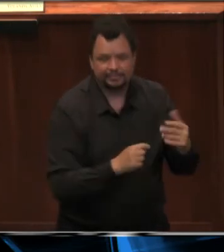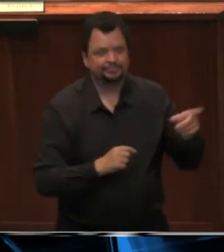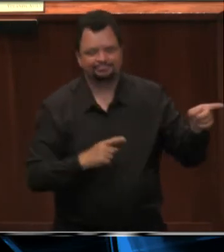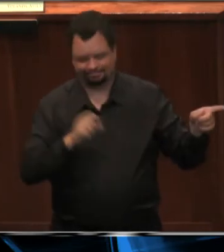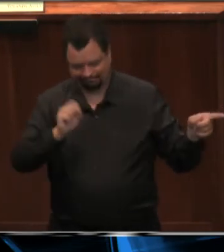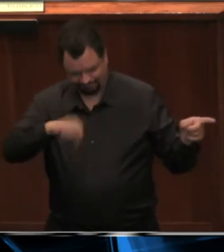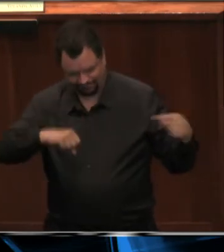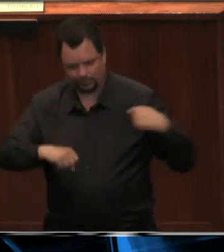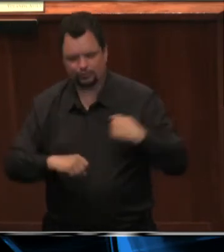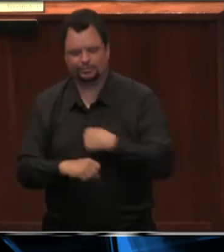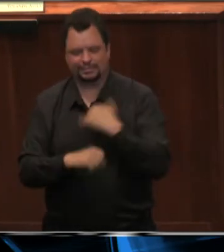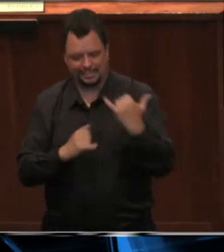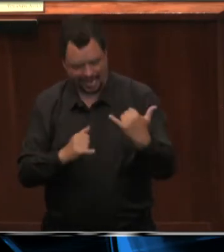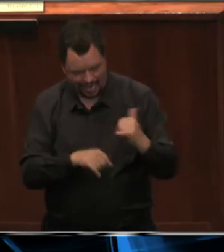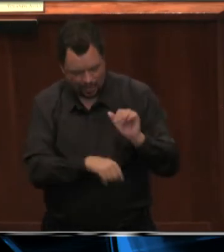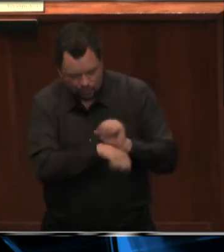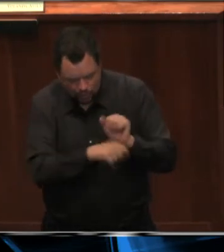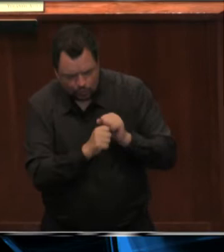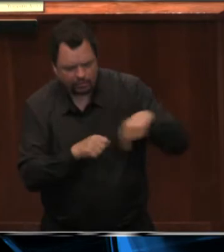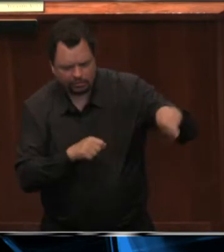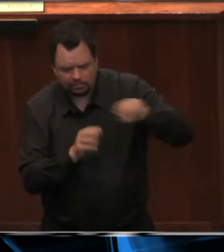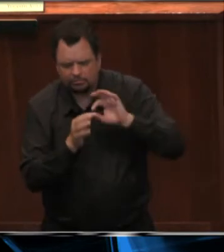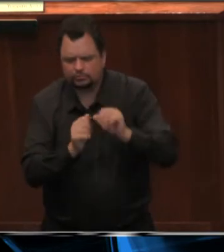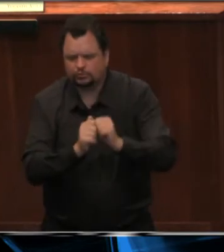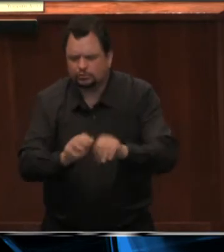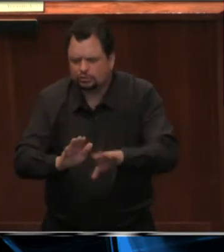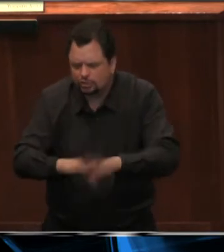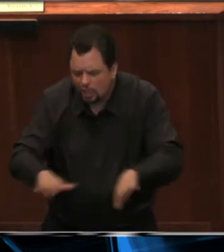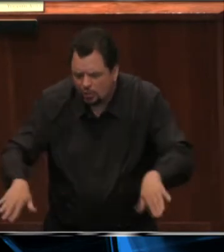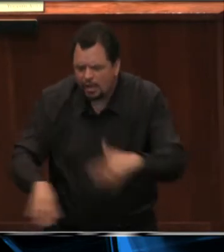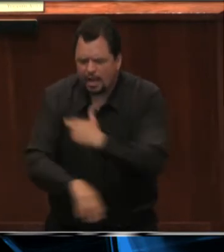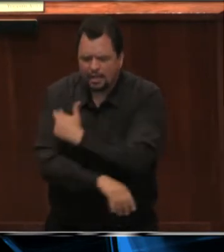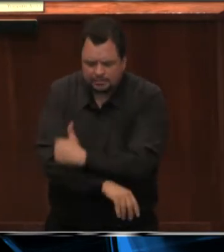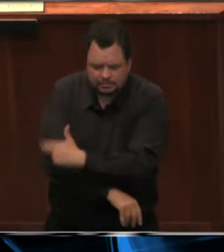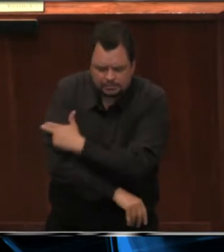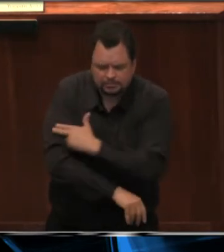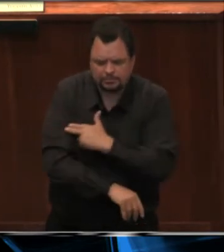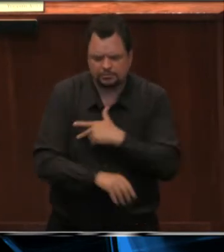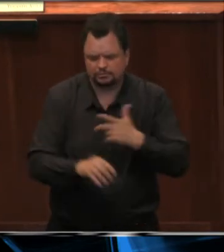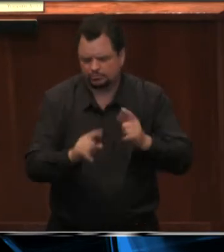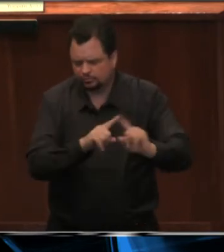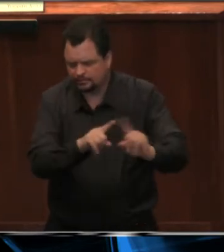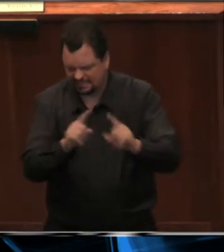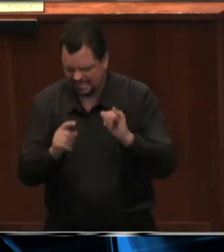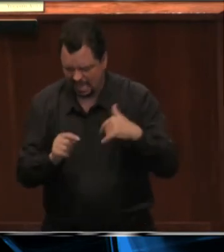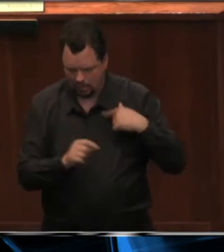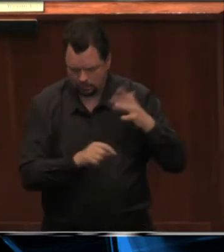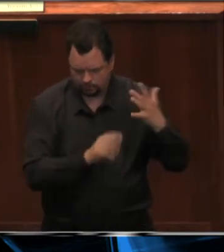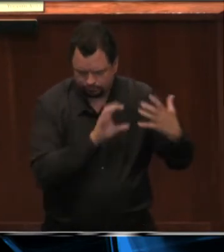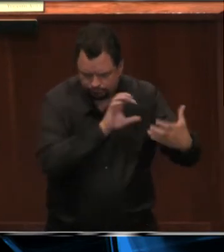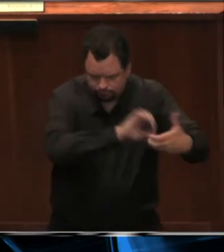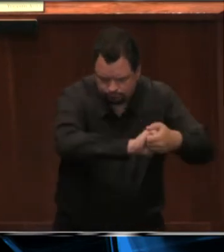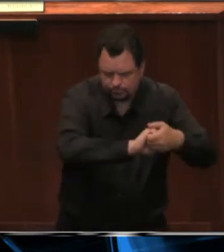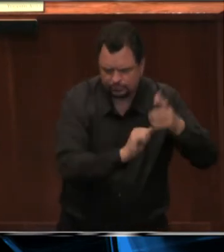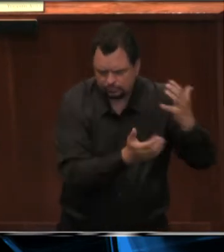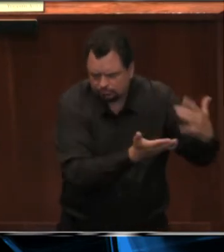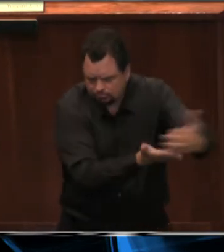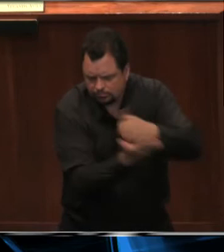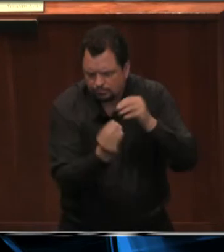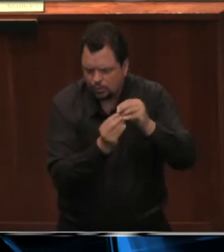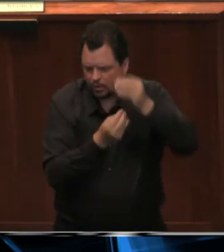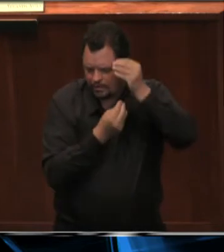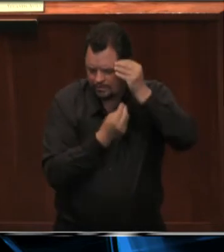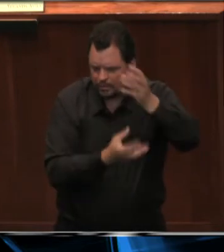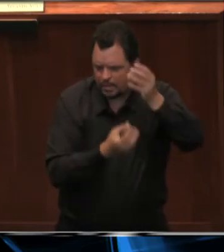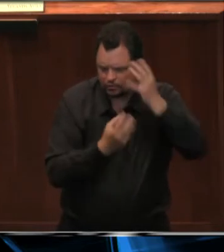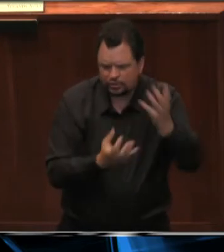Children's, UC Health, as well as Penrose St. Francis to gain additional information regarding capacity within the healthcare